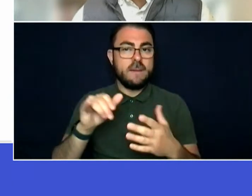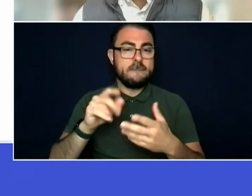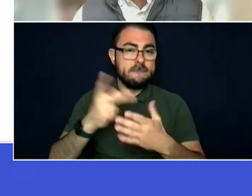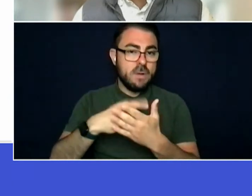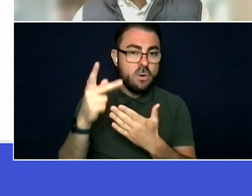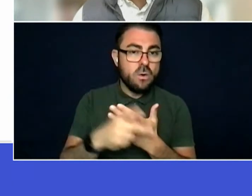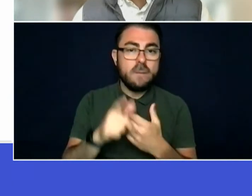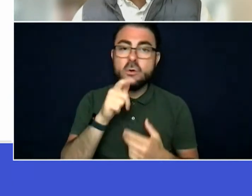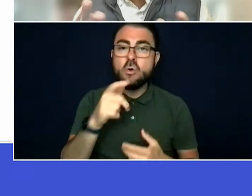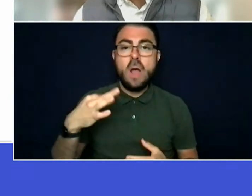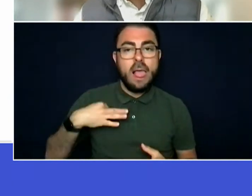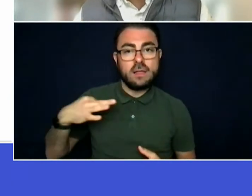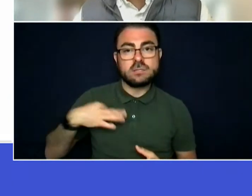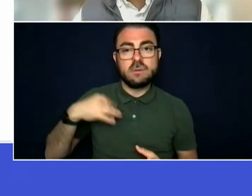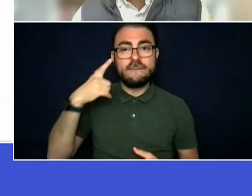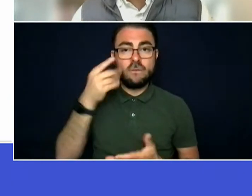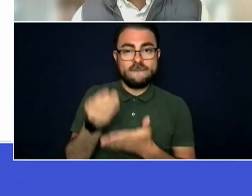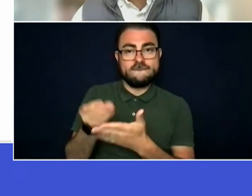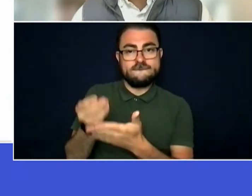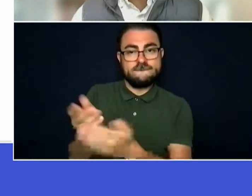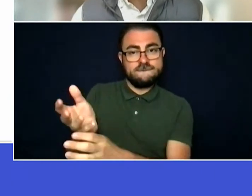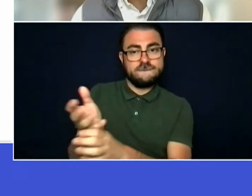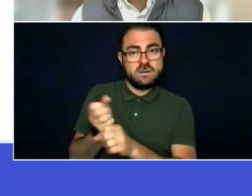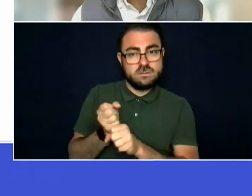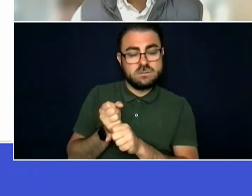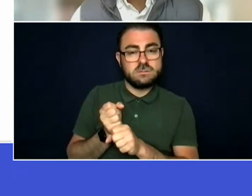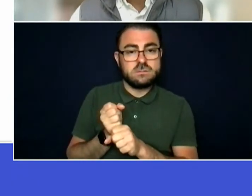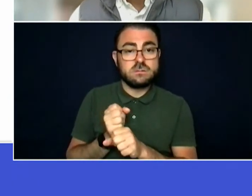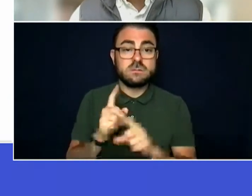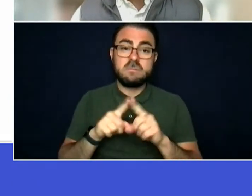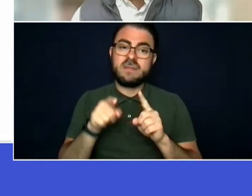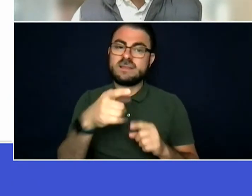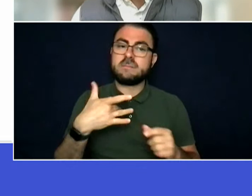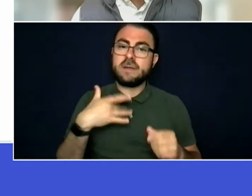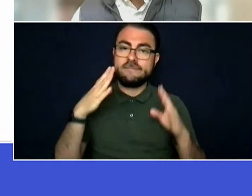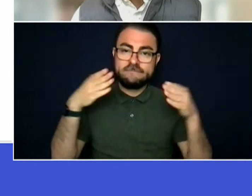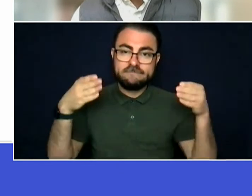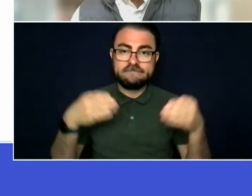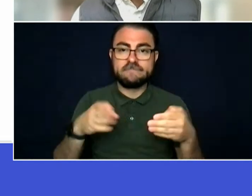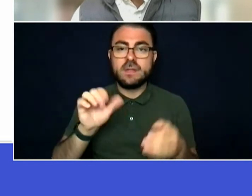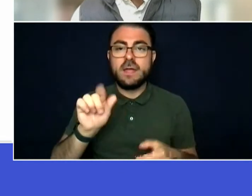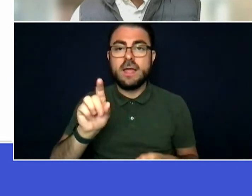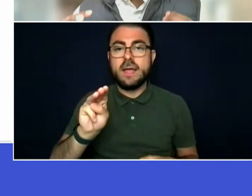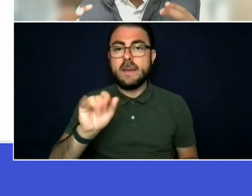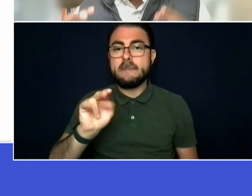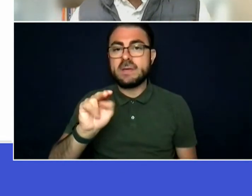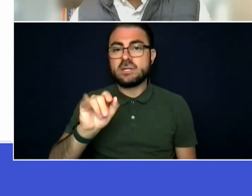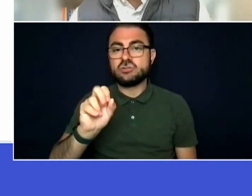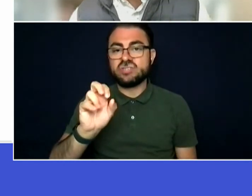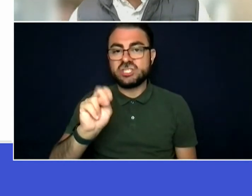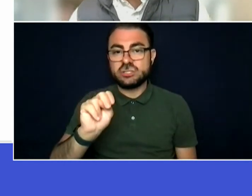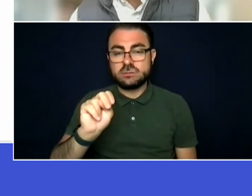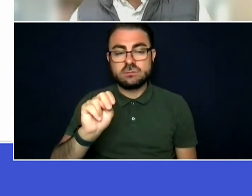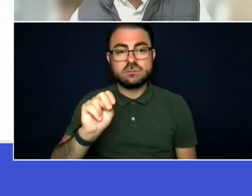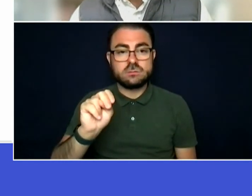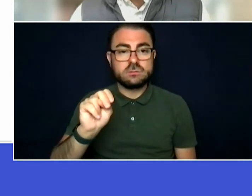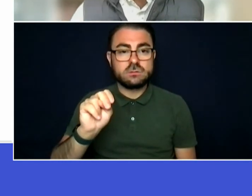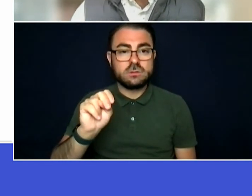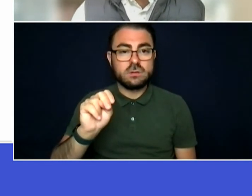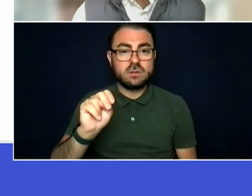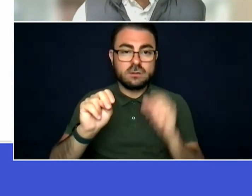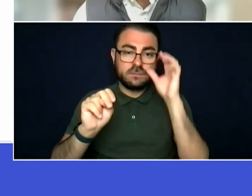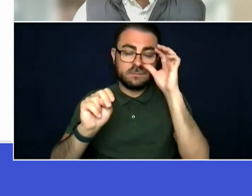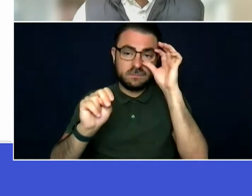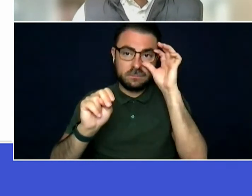funding. And so this will look different across the programs, but generally it's focused on administration, as well as any really targeted or